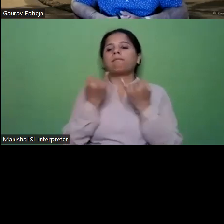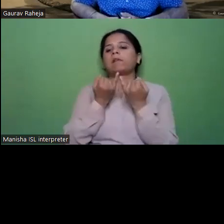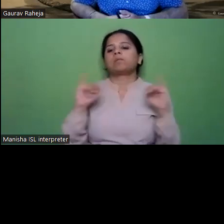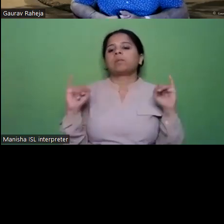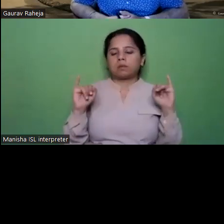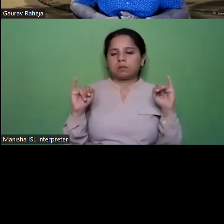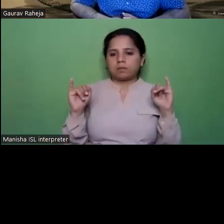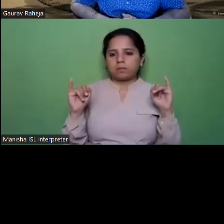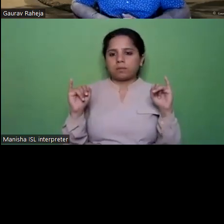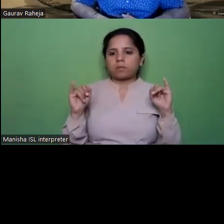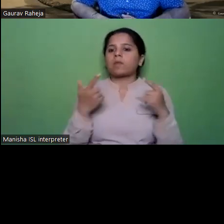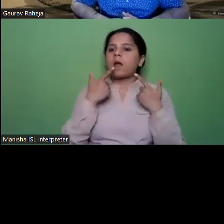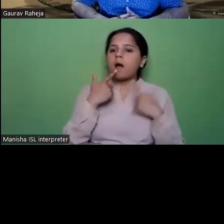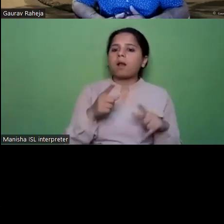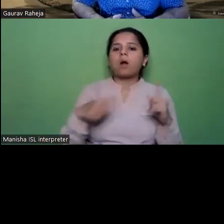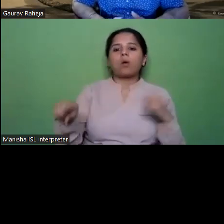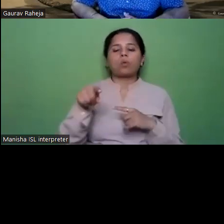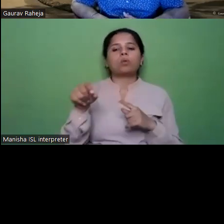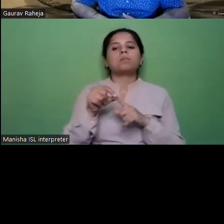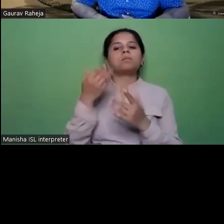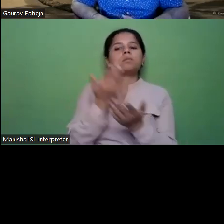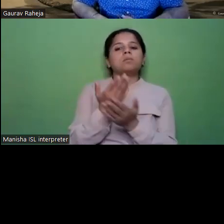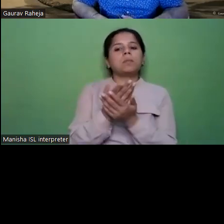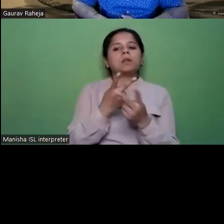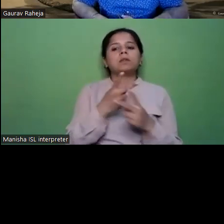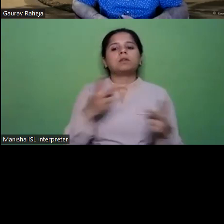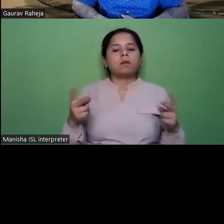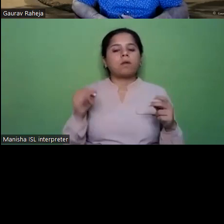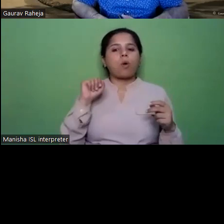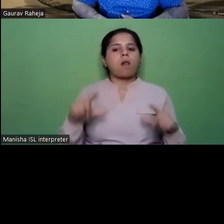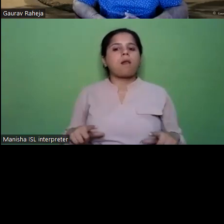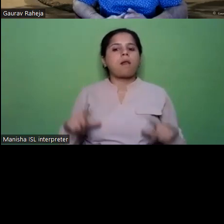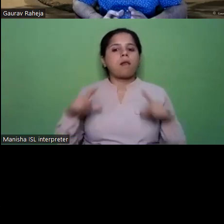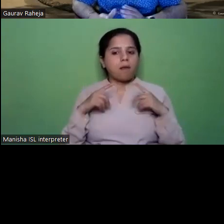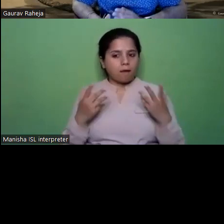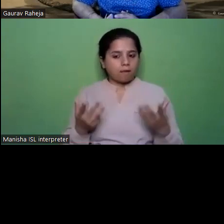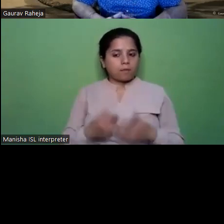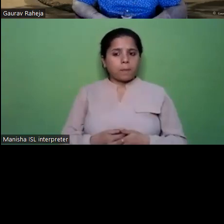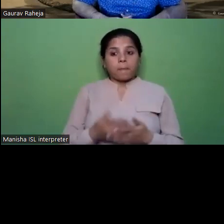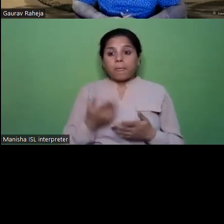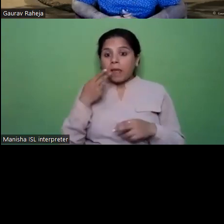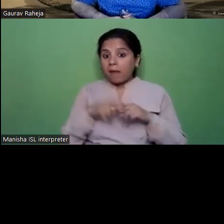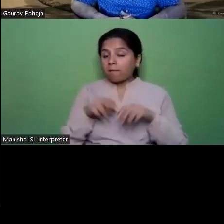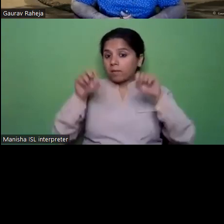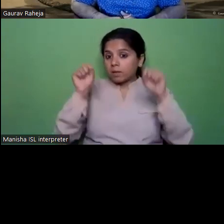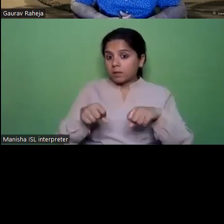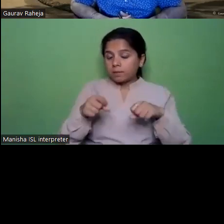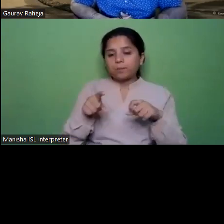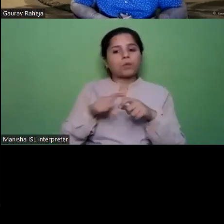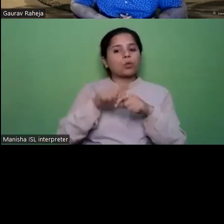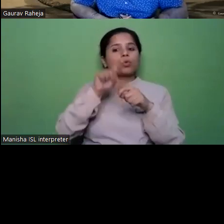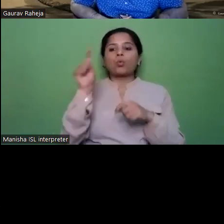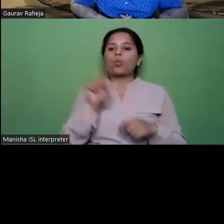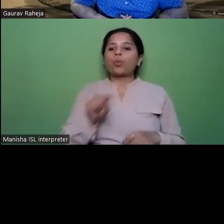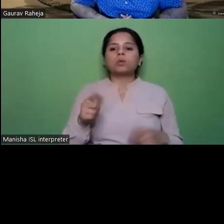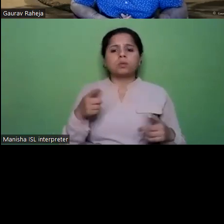and allow us to participate in different aspects of life? And even if it is so, the question is it the